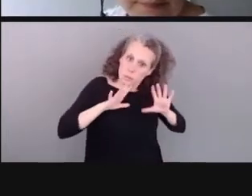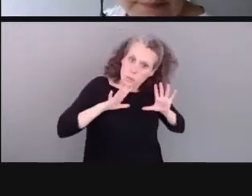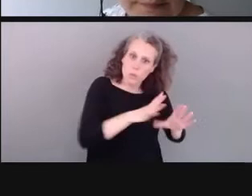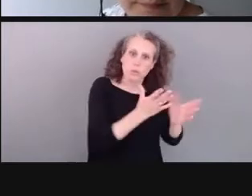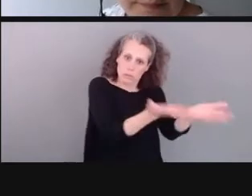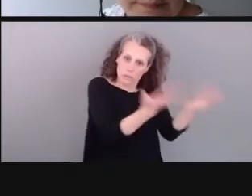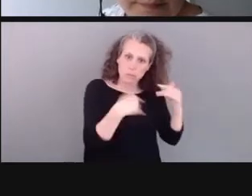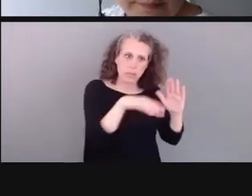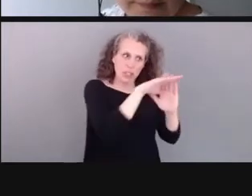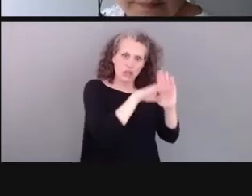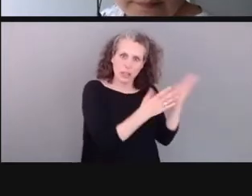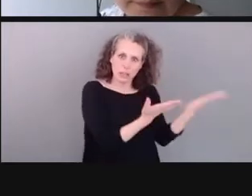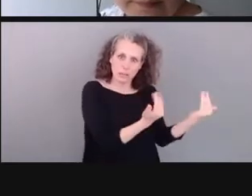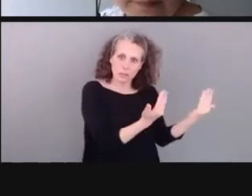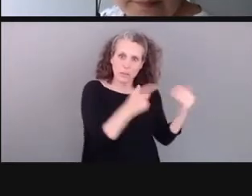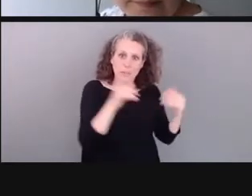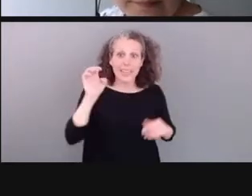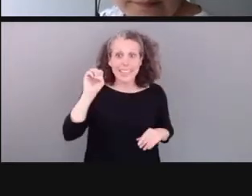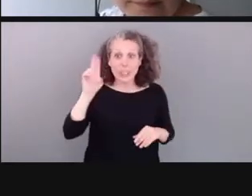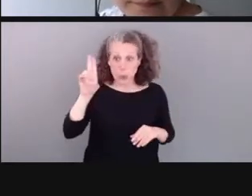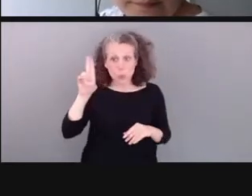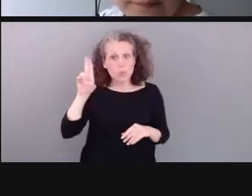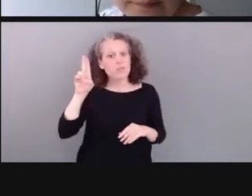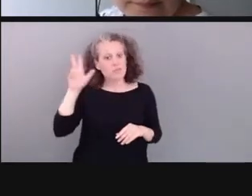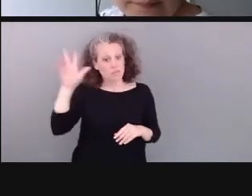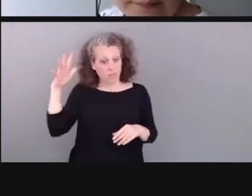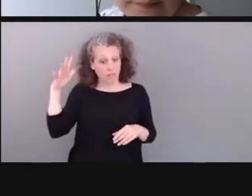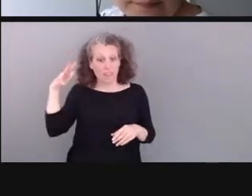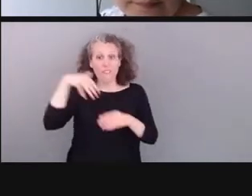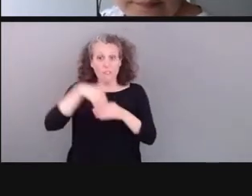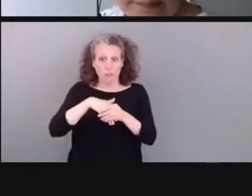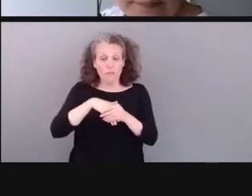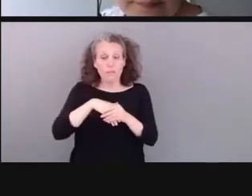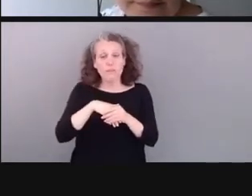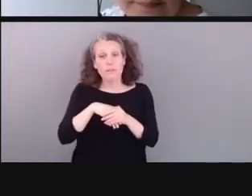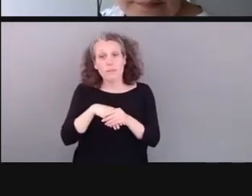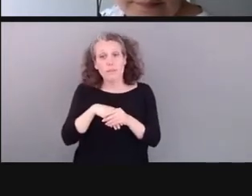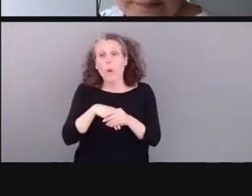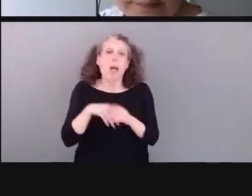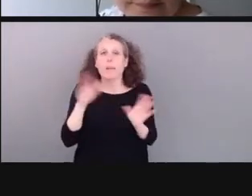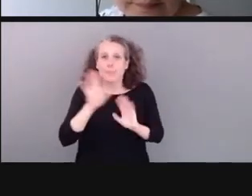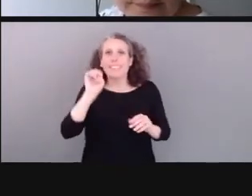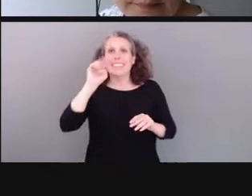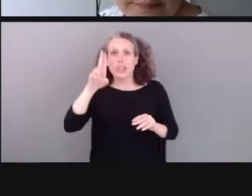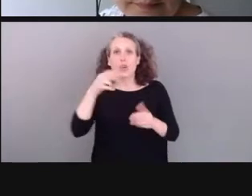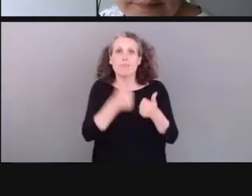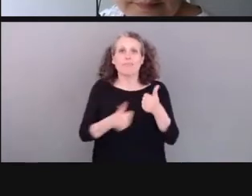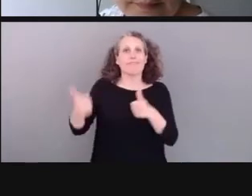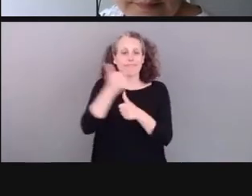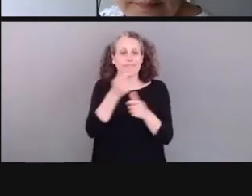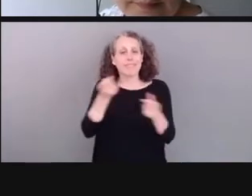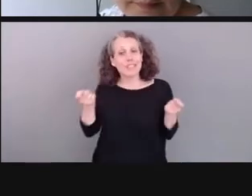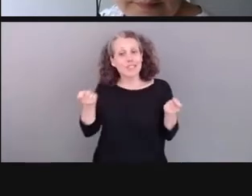EU will be part of the chairmanship. Well, we'll be chairing this